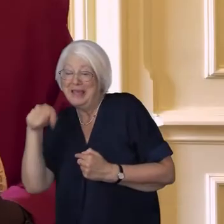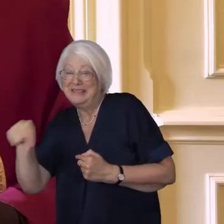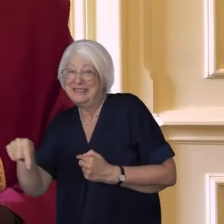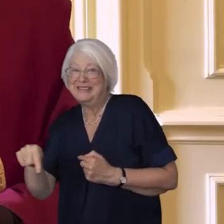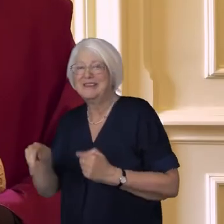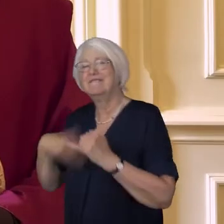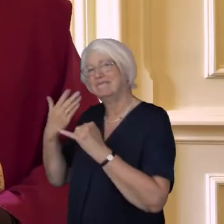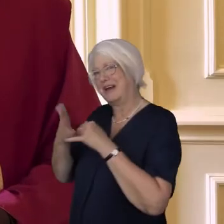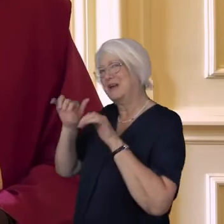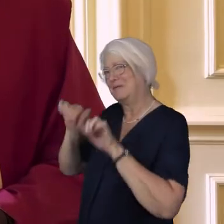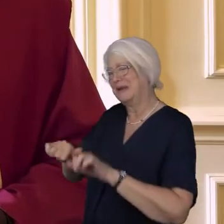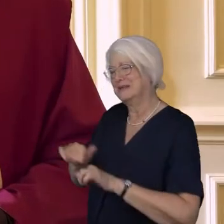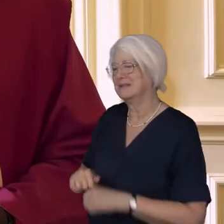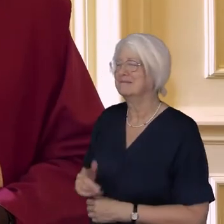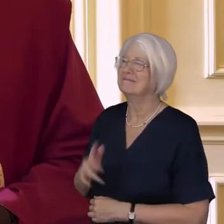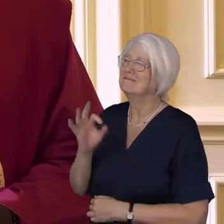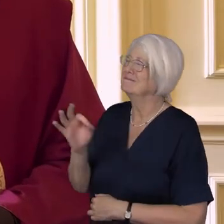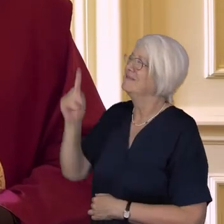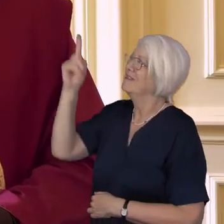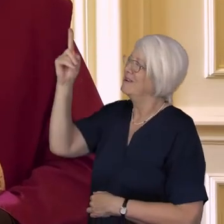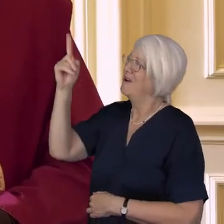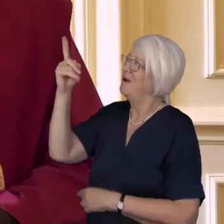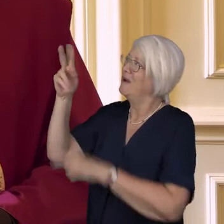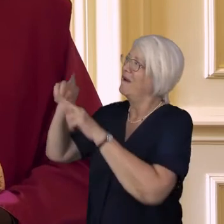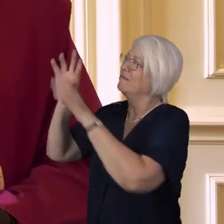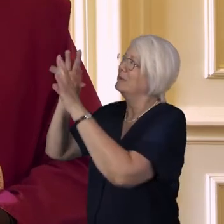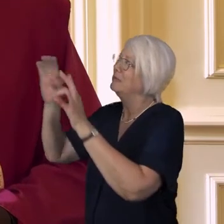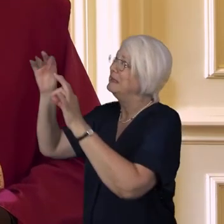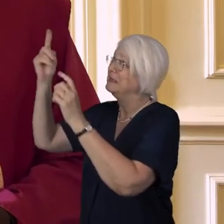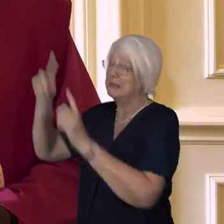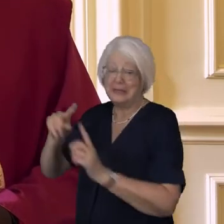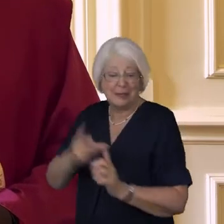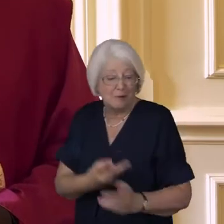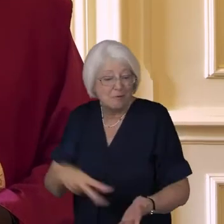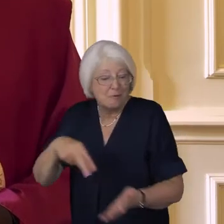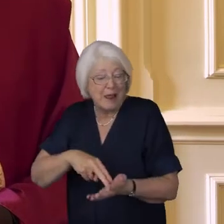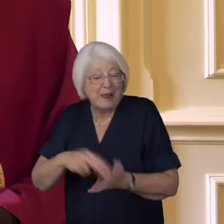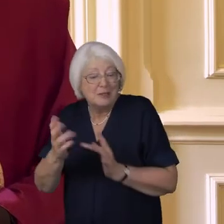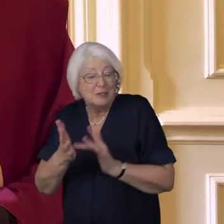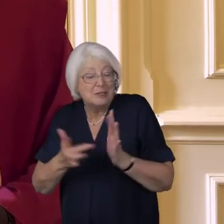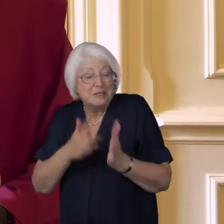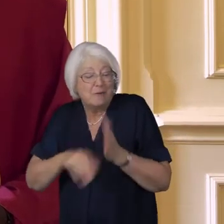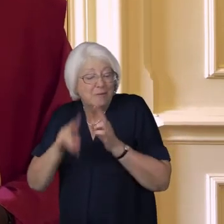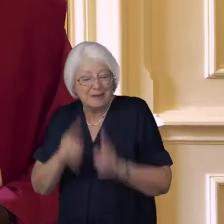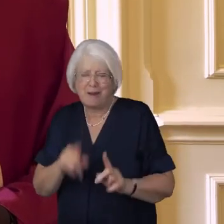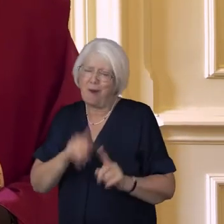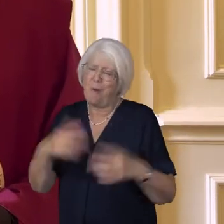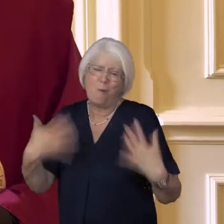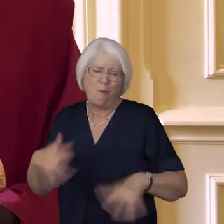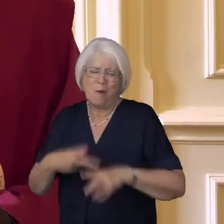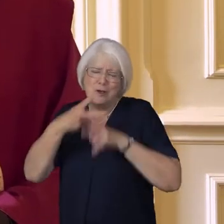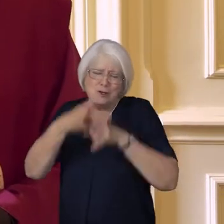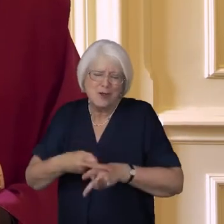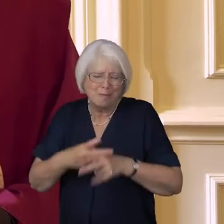May the God of peace, who brought again from the dead our Lord Jesus, that great shepherd of the sheep by the blood of the